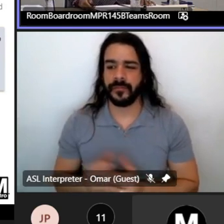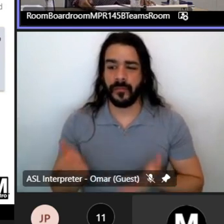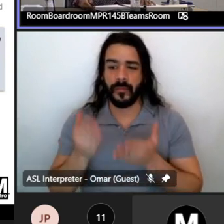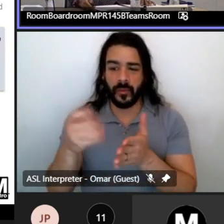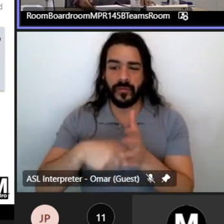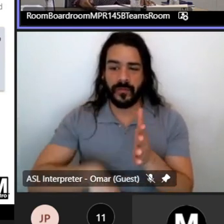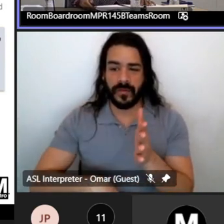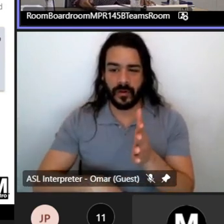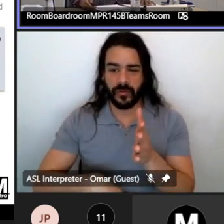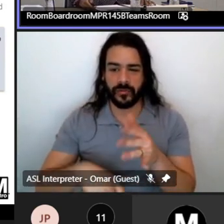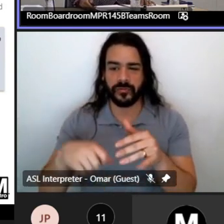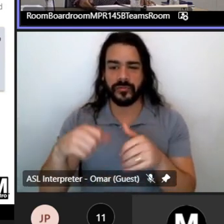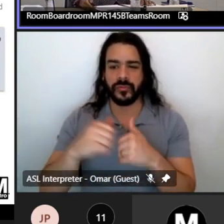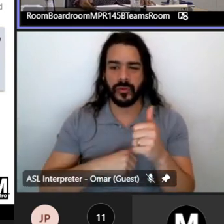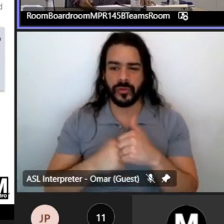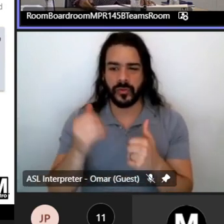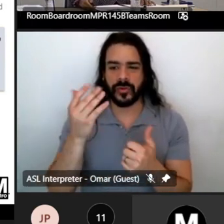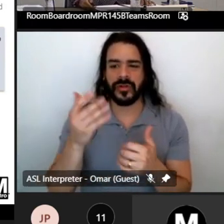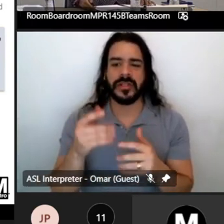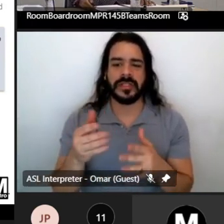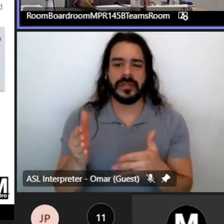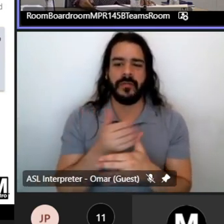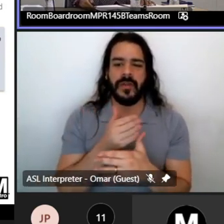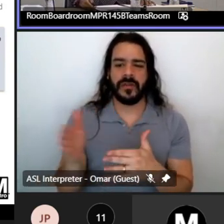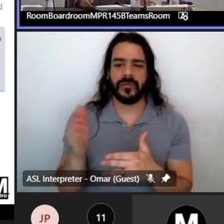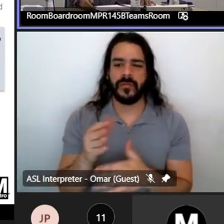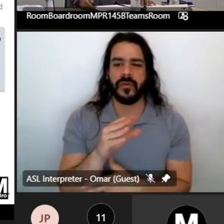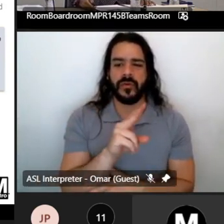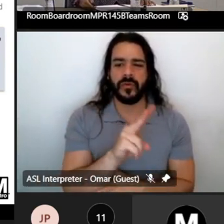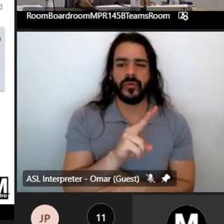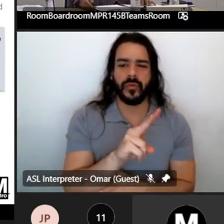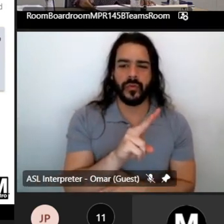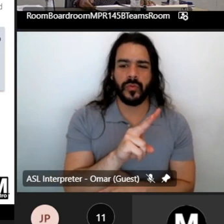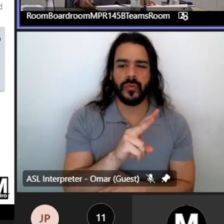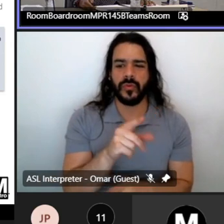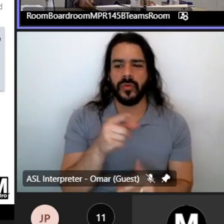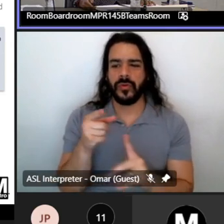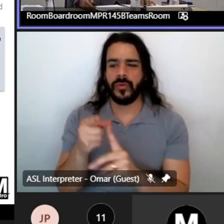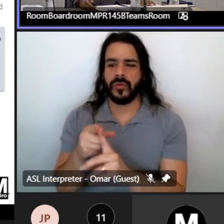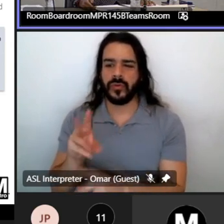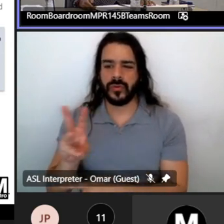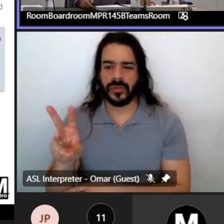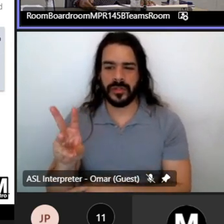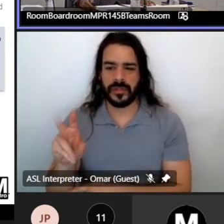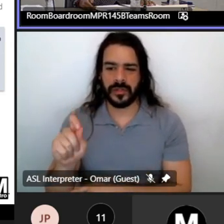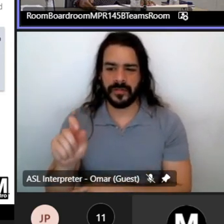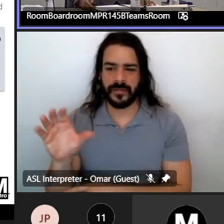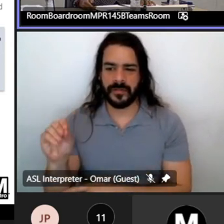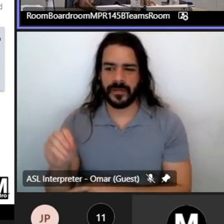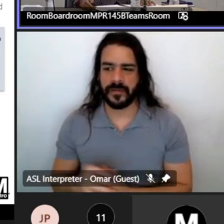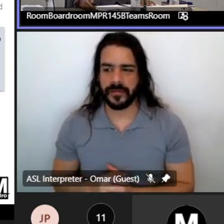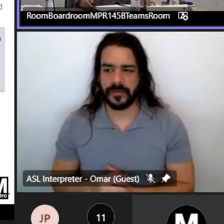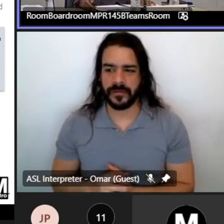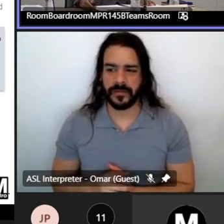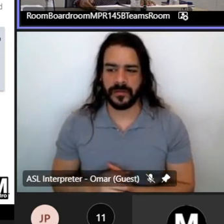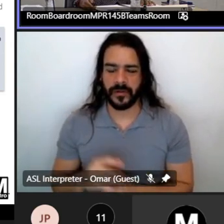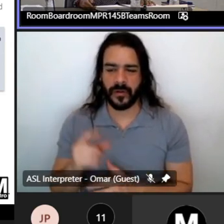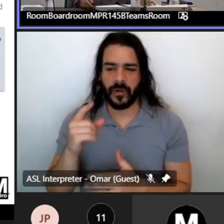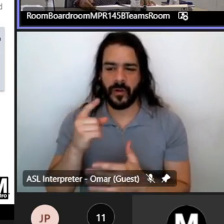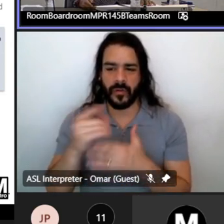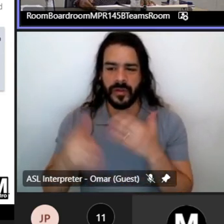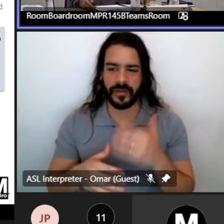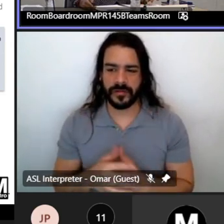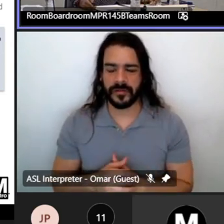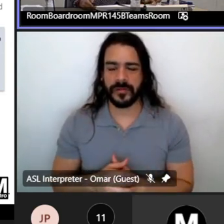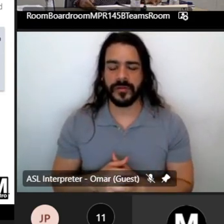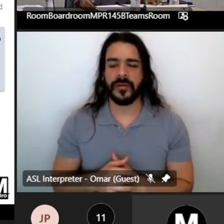The proposed rail fare structures ranges from $2 to $6.50 for weekends, for weekdays,